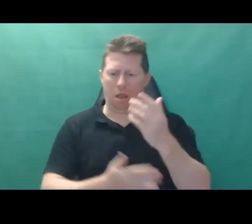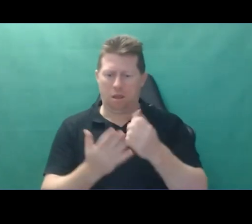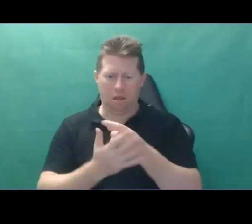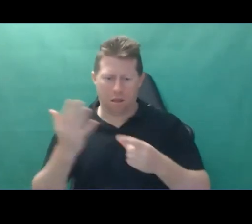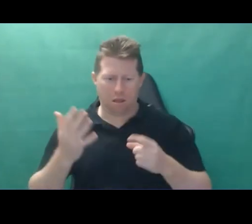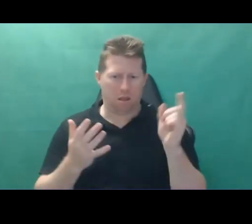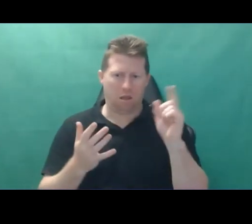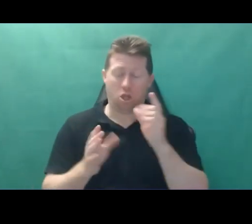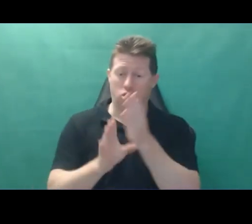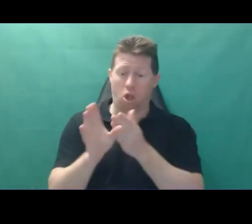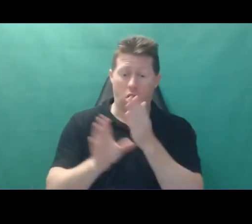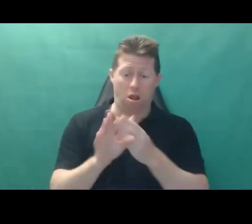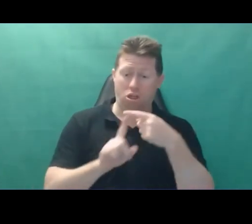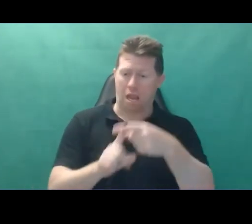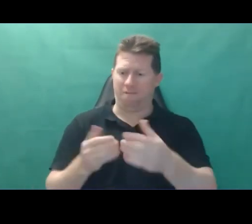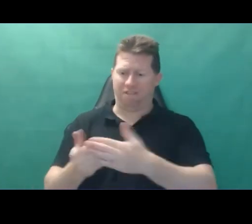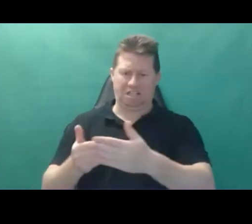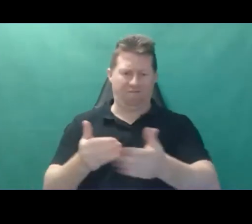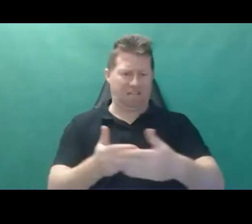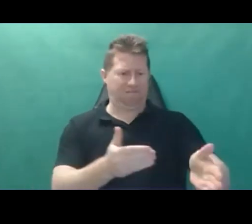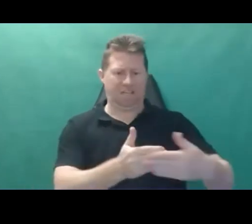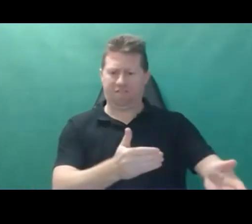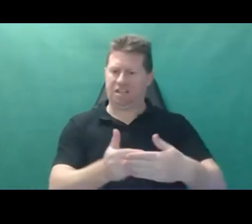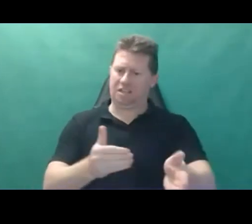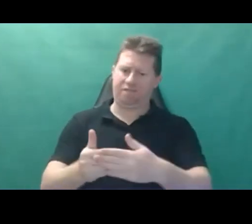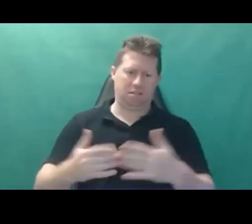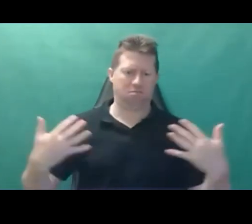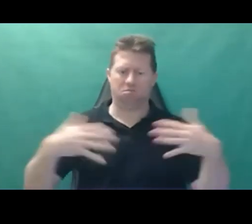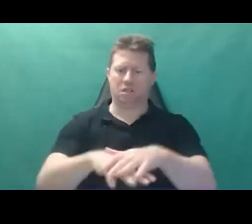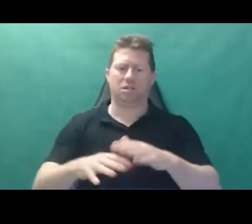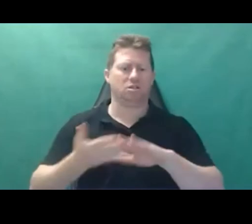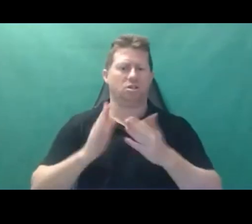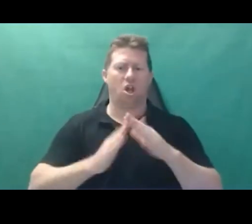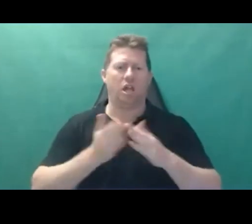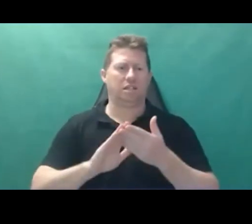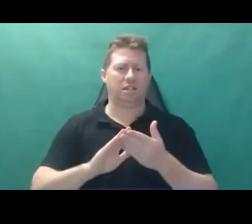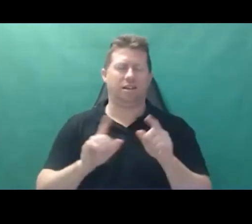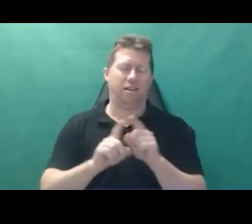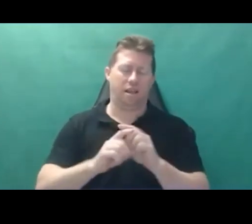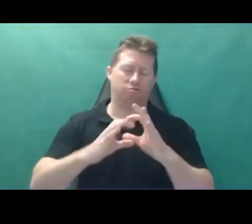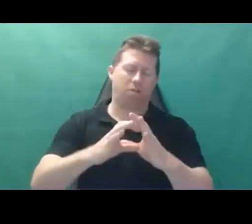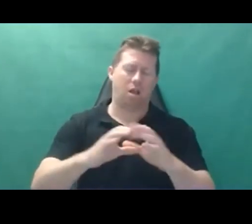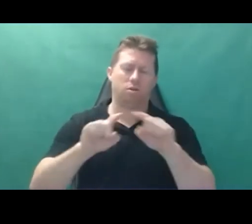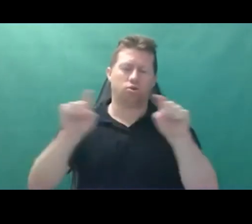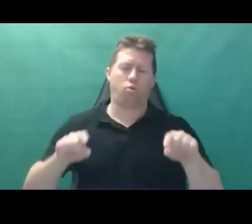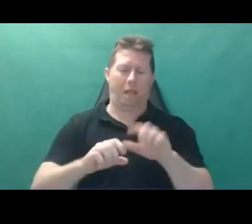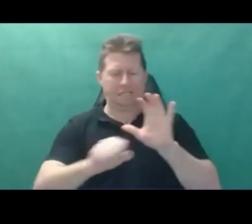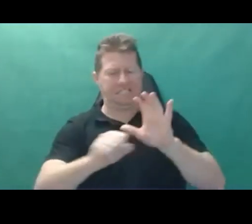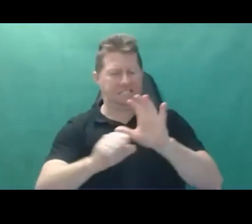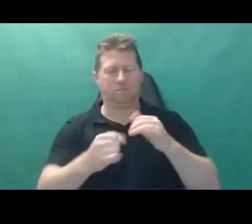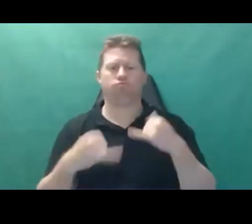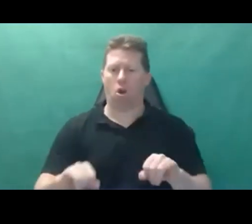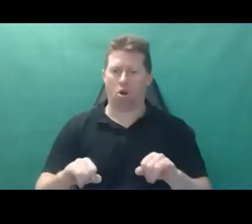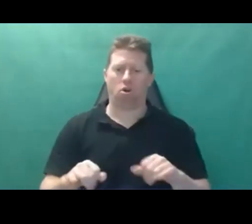Psychology aims to fit problematized people into society as it is square pegs sociology examines how personal problems are